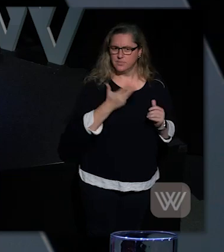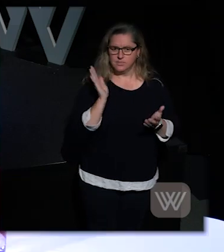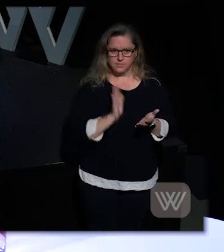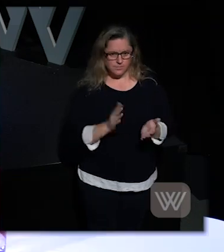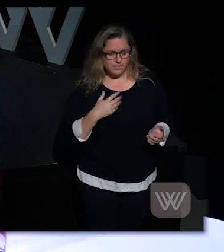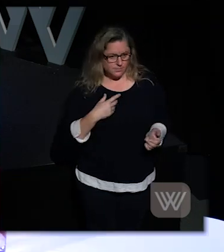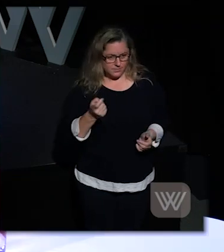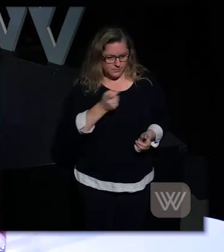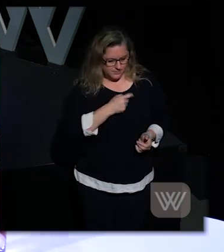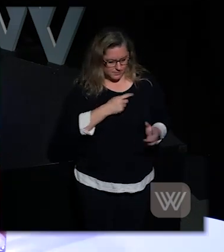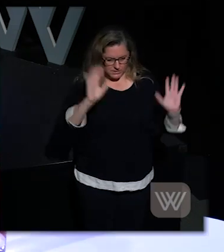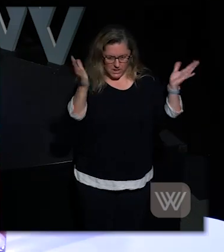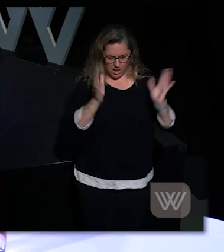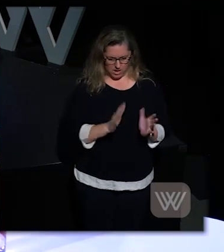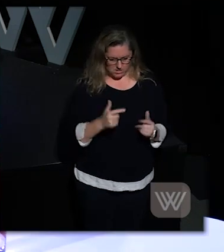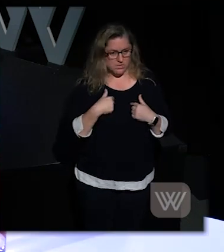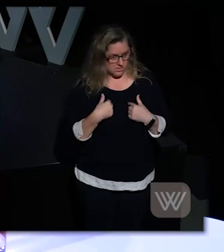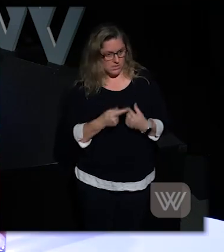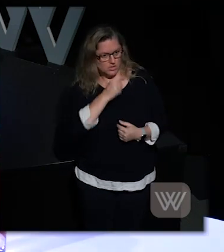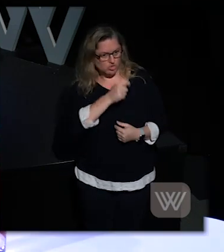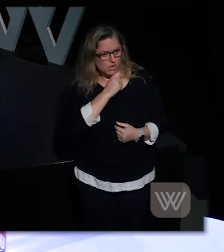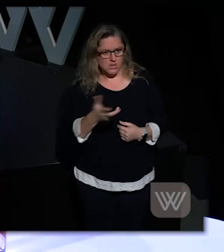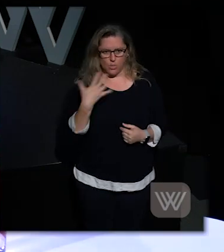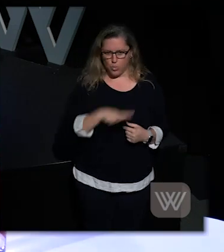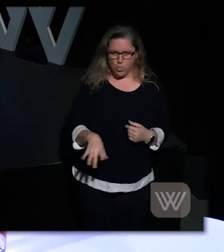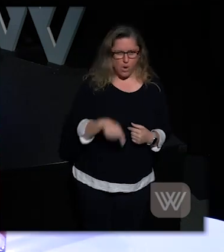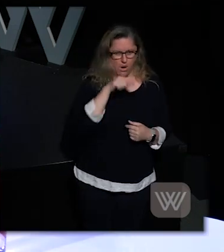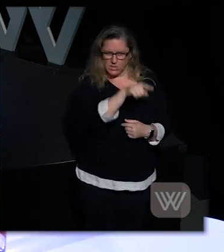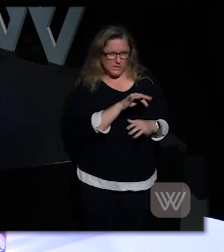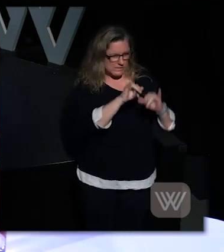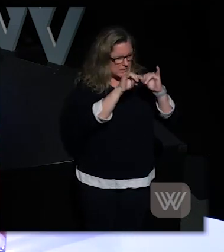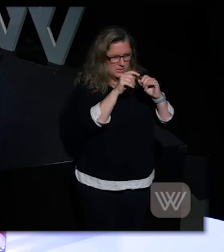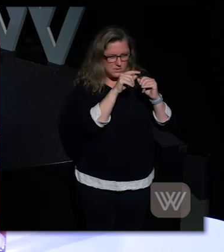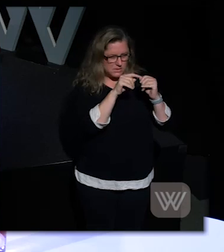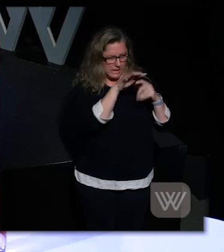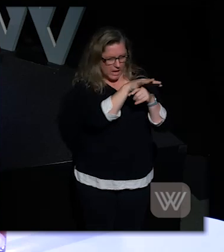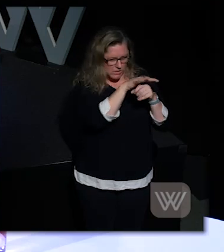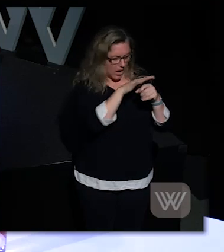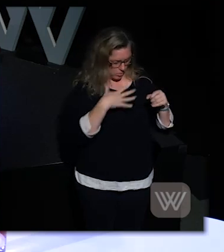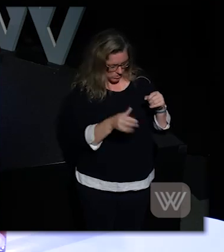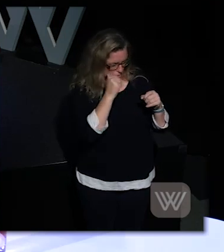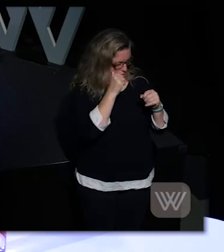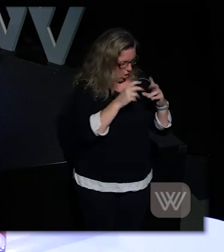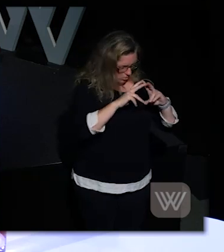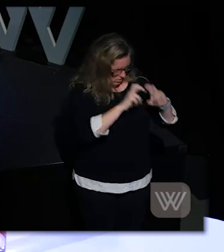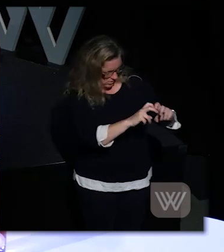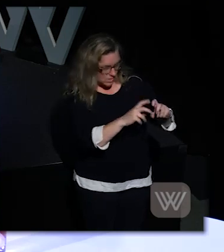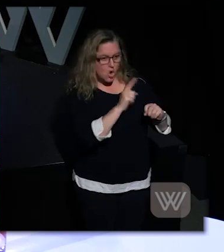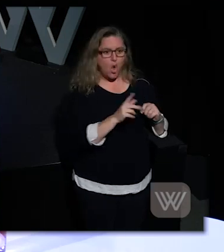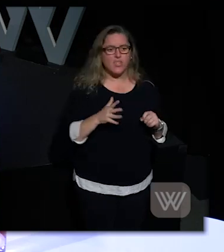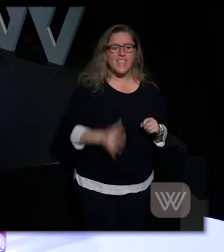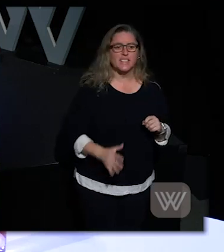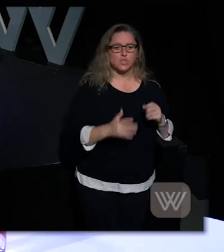I suppose because I've always been a journalist that wants to go into those really dark crevices, I want to know what's happening on the edge of humanity,